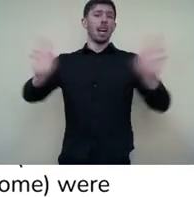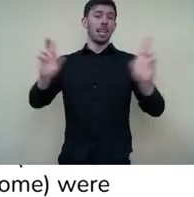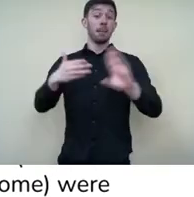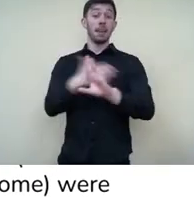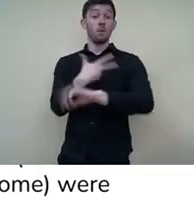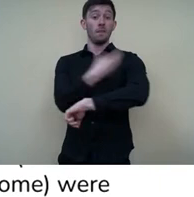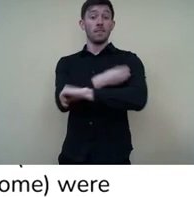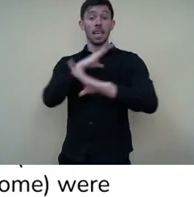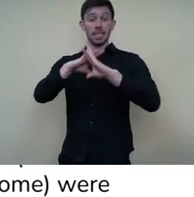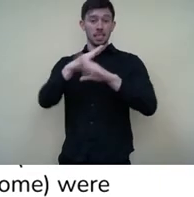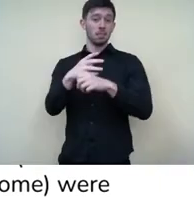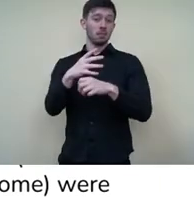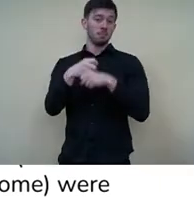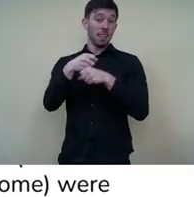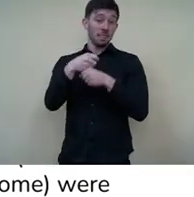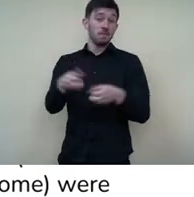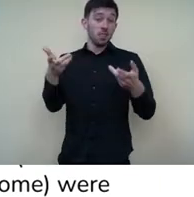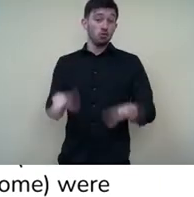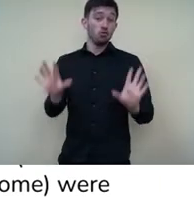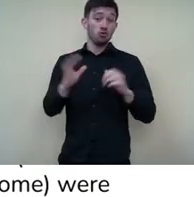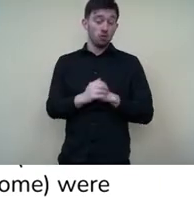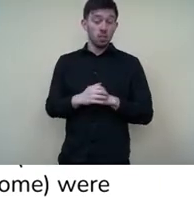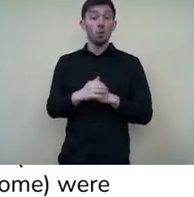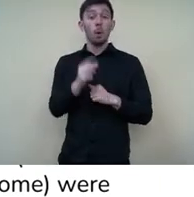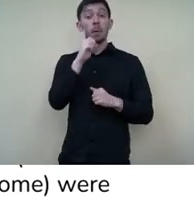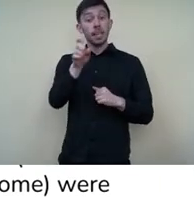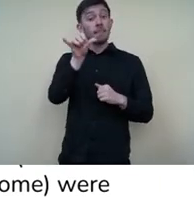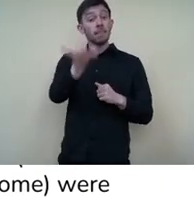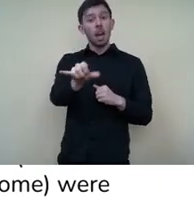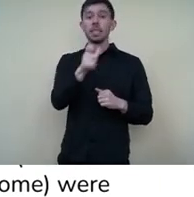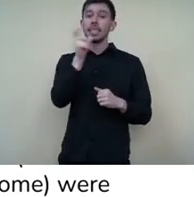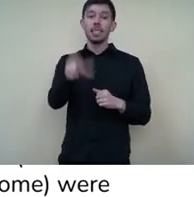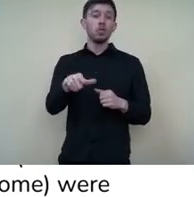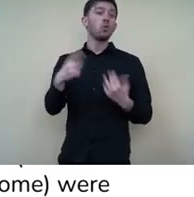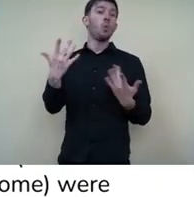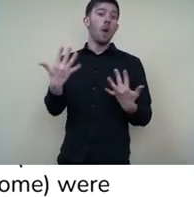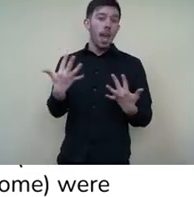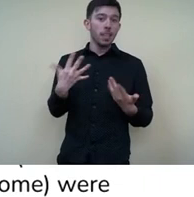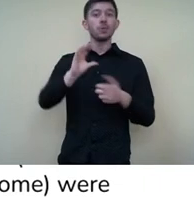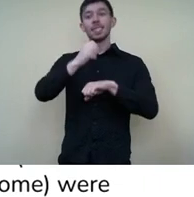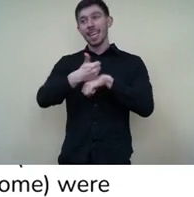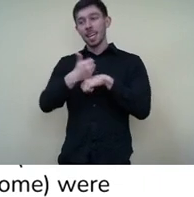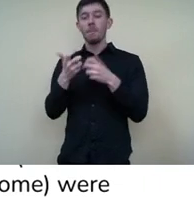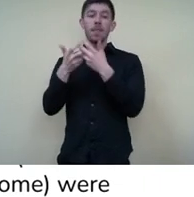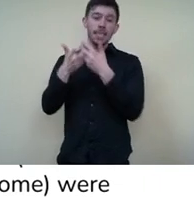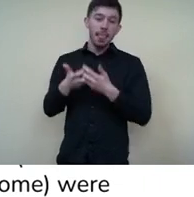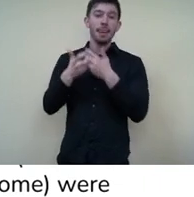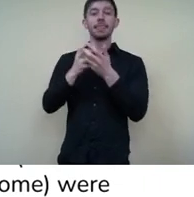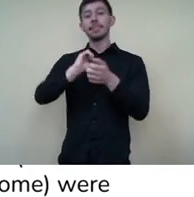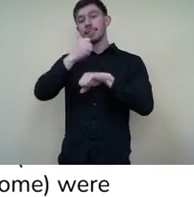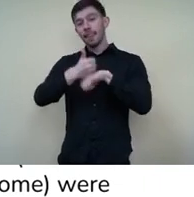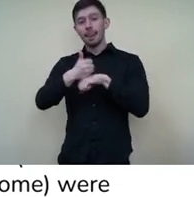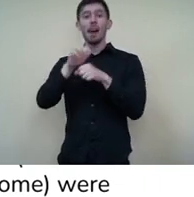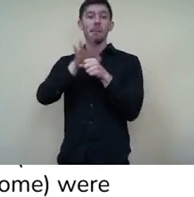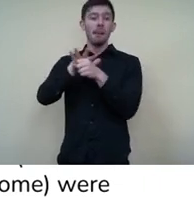the vaccines were completed. And so because of that, we didn't have to wait to create the facilities, clear out the facilities of whatever they were making